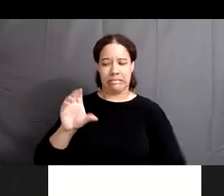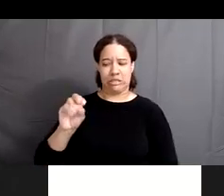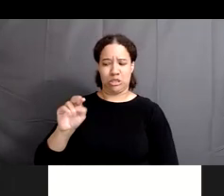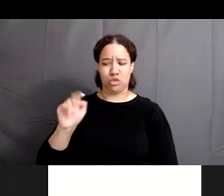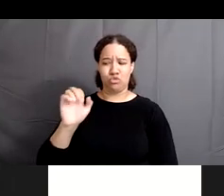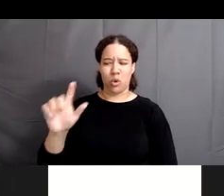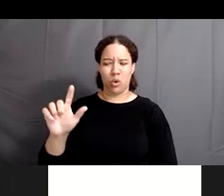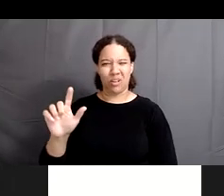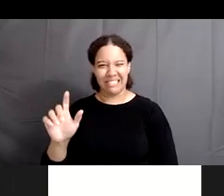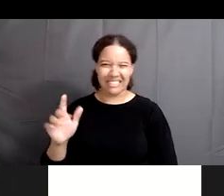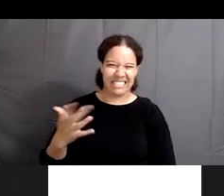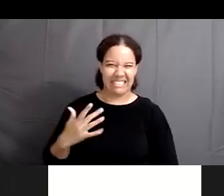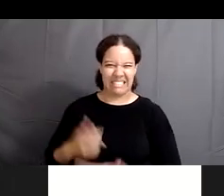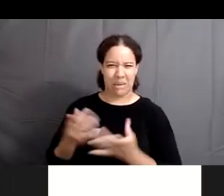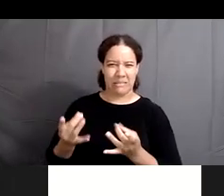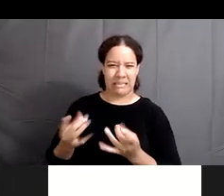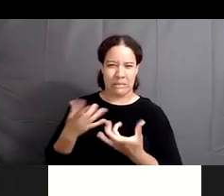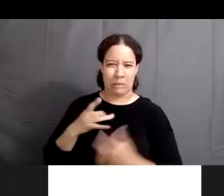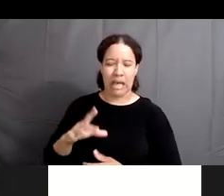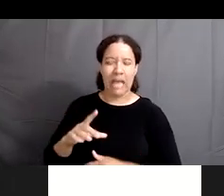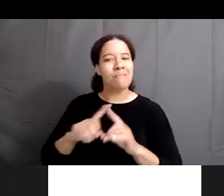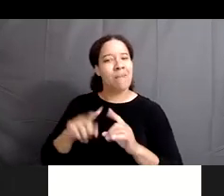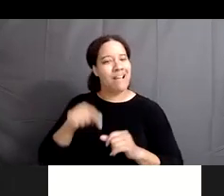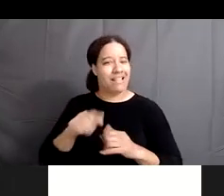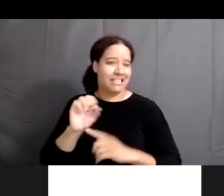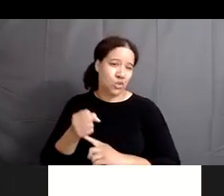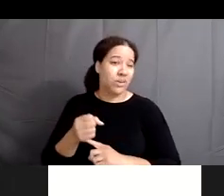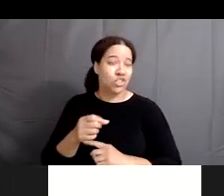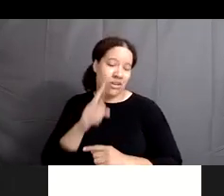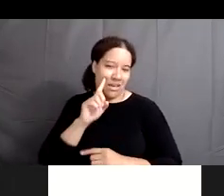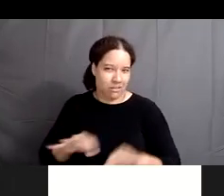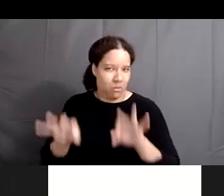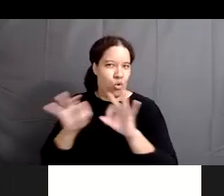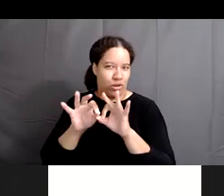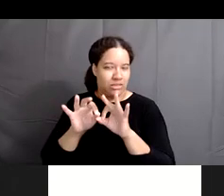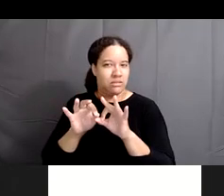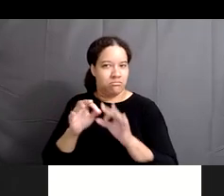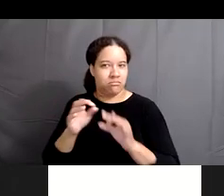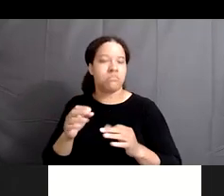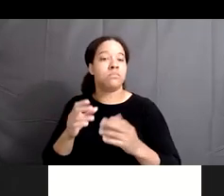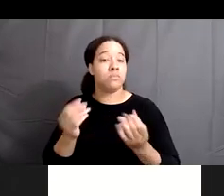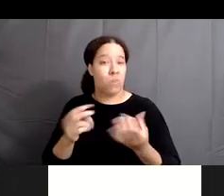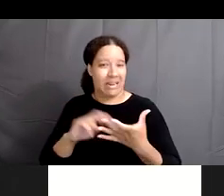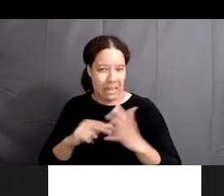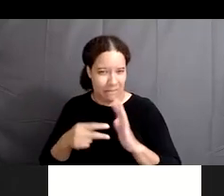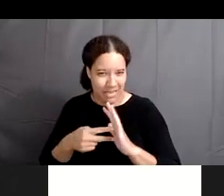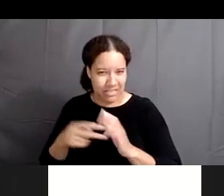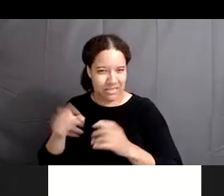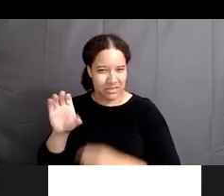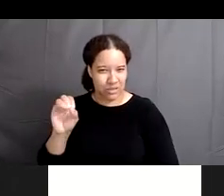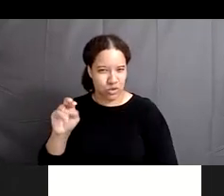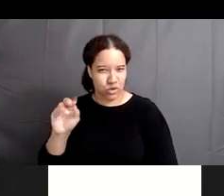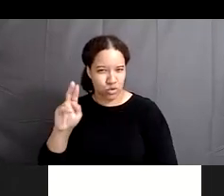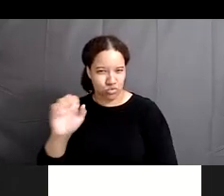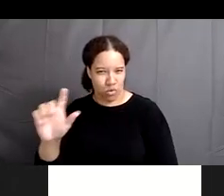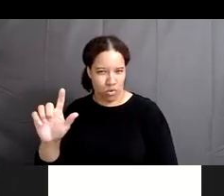this context, it's important to really elevate what that means. So many of us have had experiences where